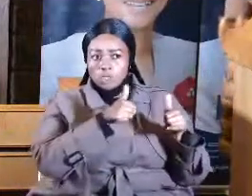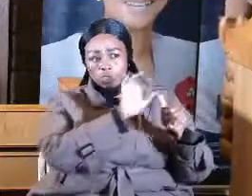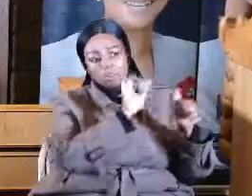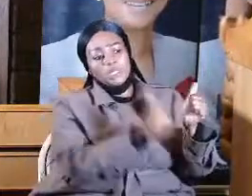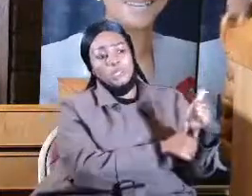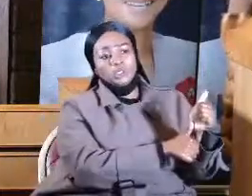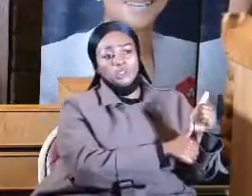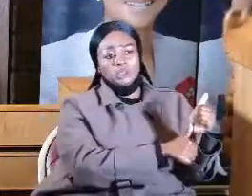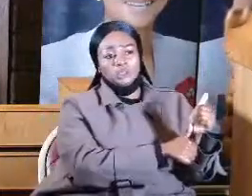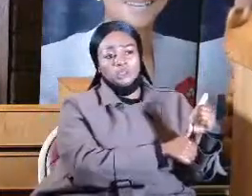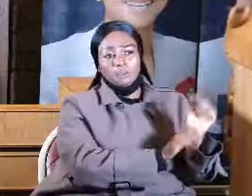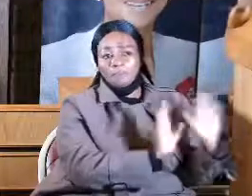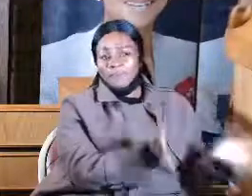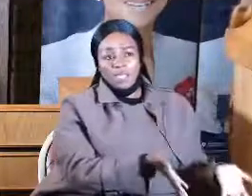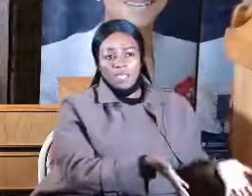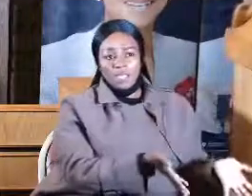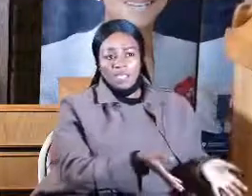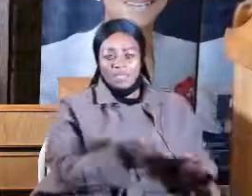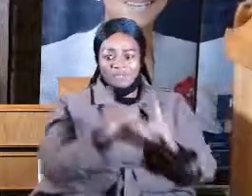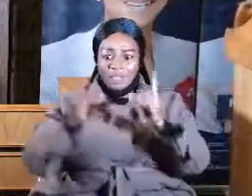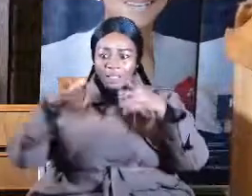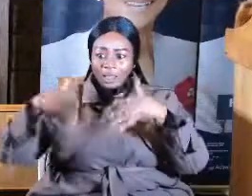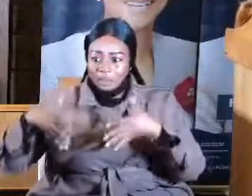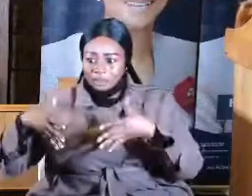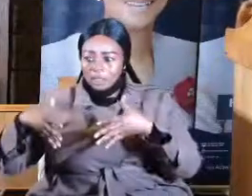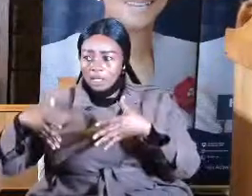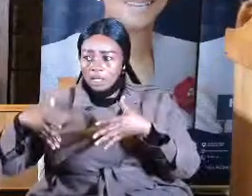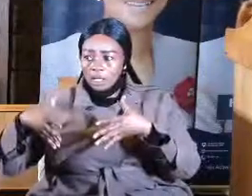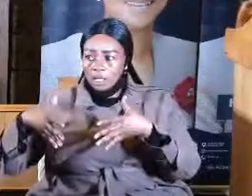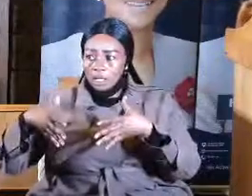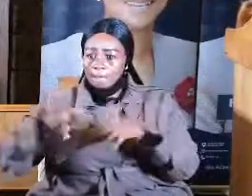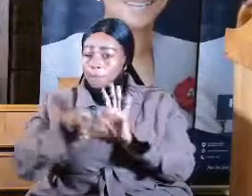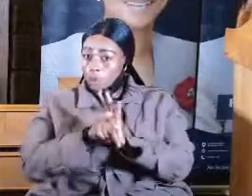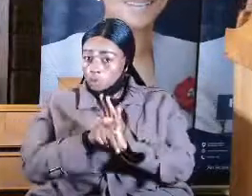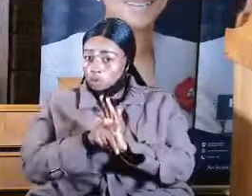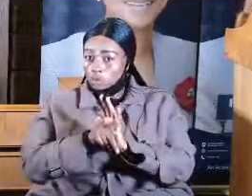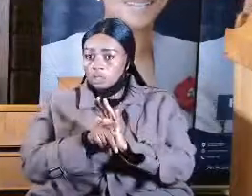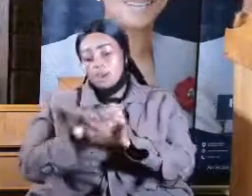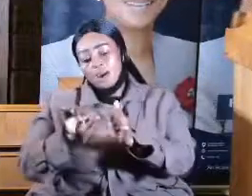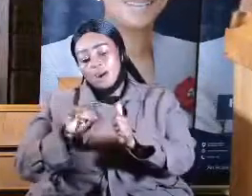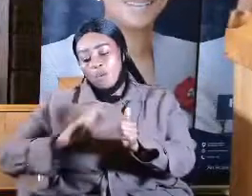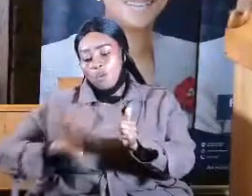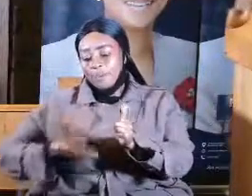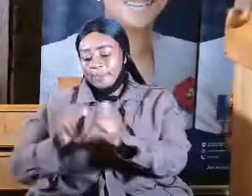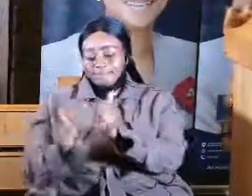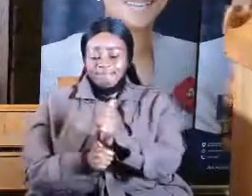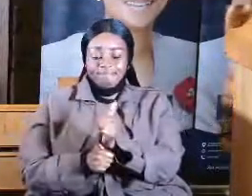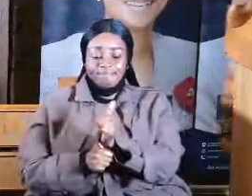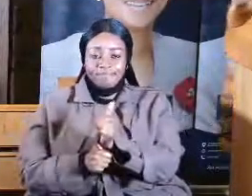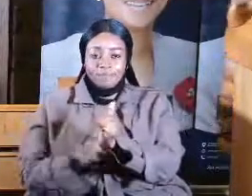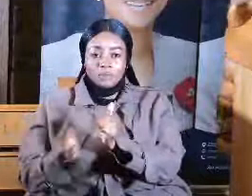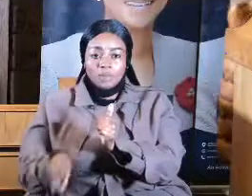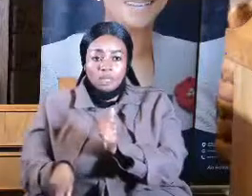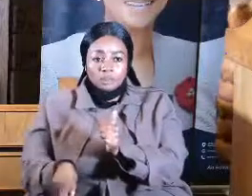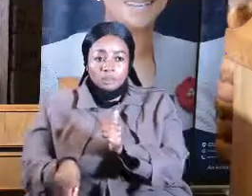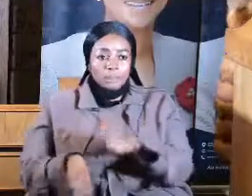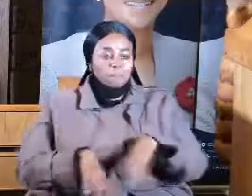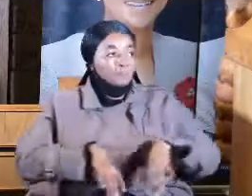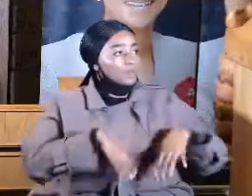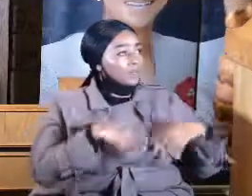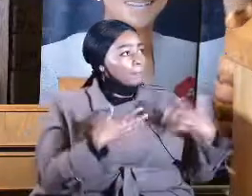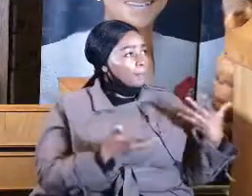deputies. If it's a director post, a woman has to be a deputy director. If it